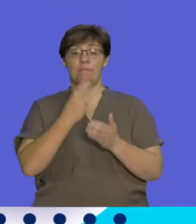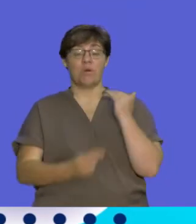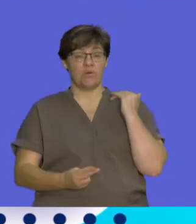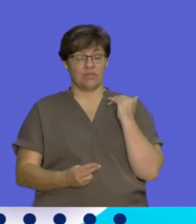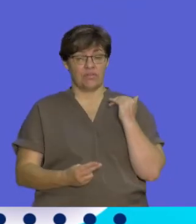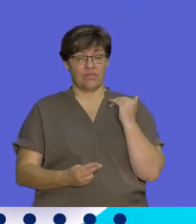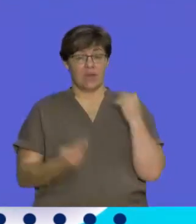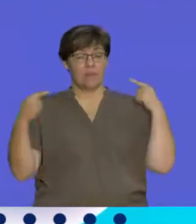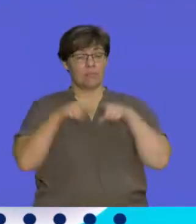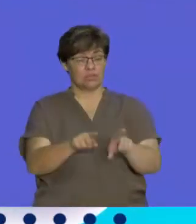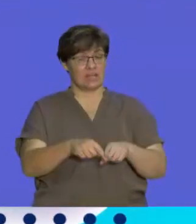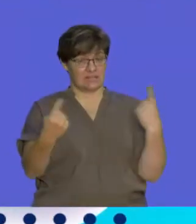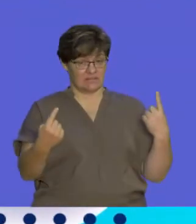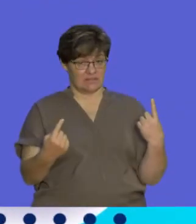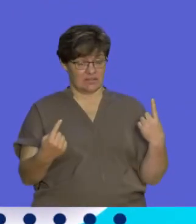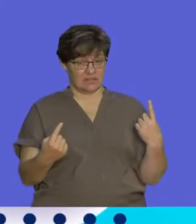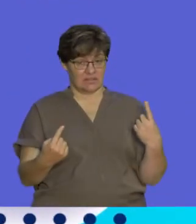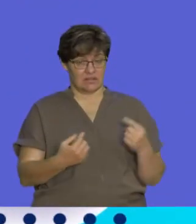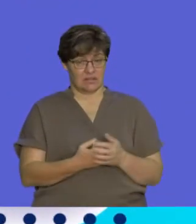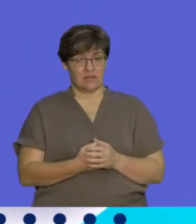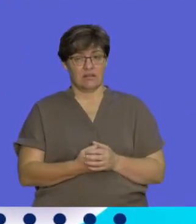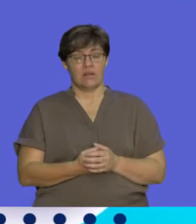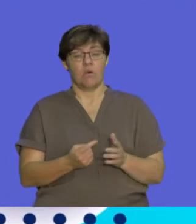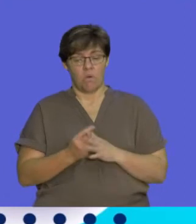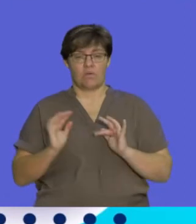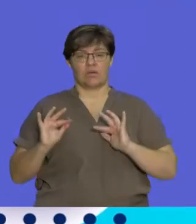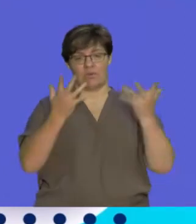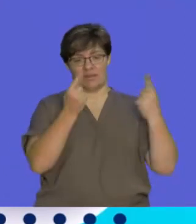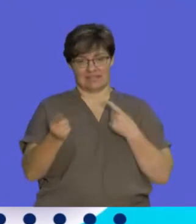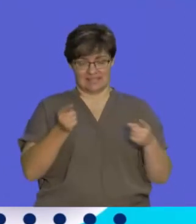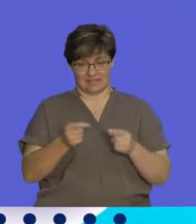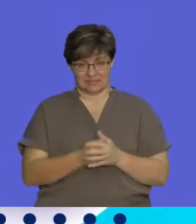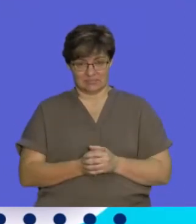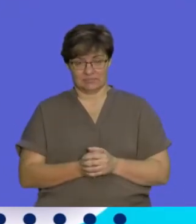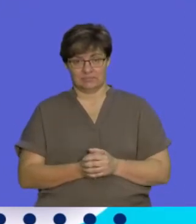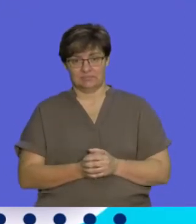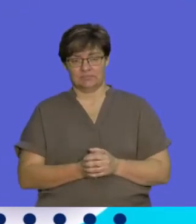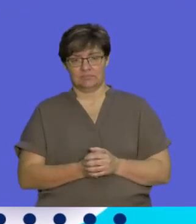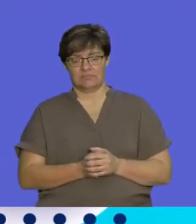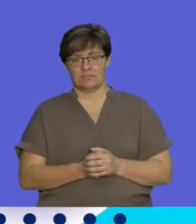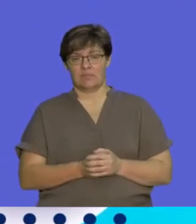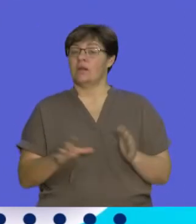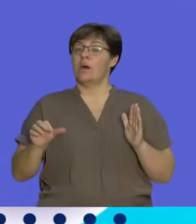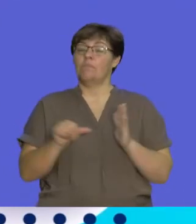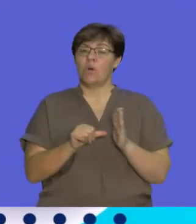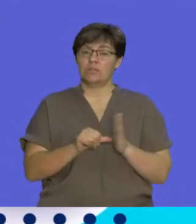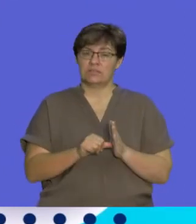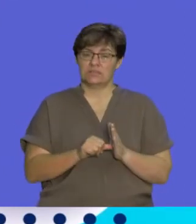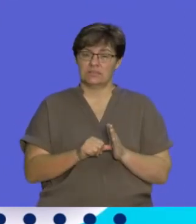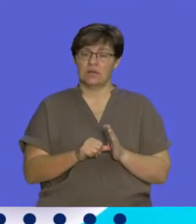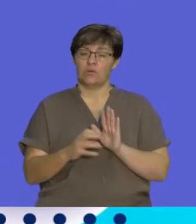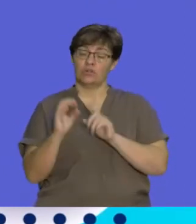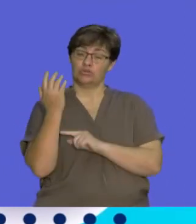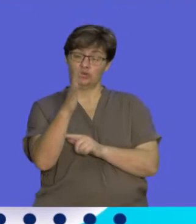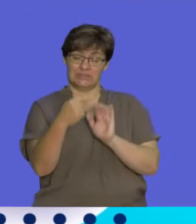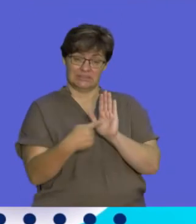mutually exclusive and, in fact, complementary events. It's important on a T-diagram to